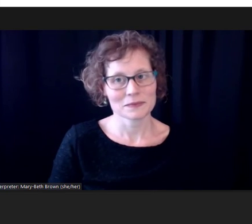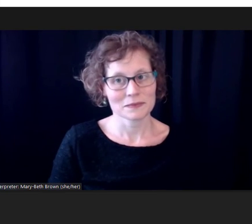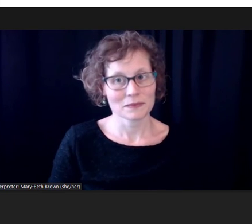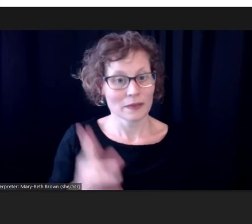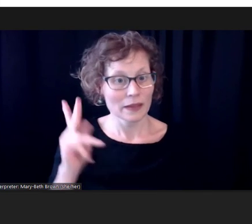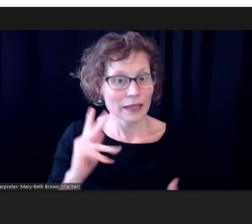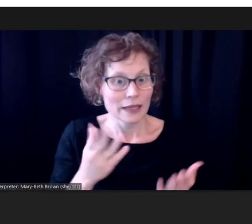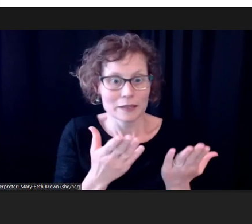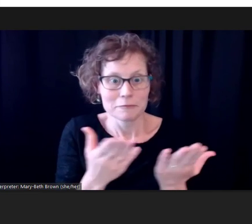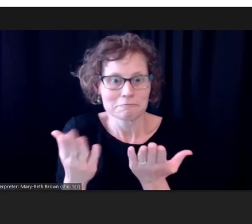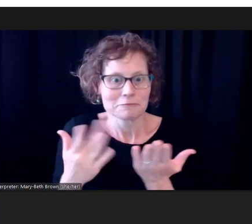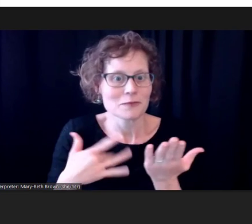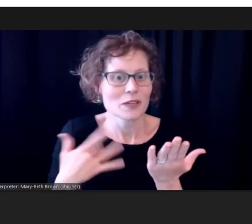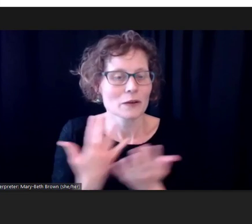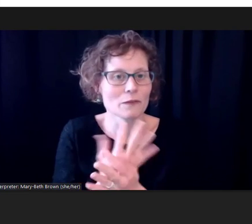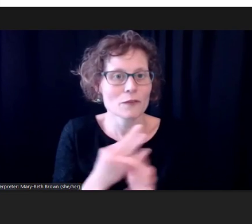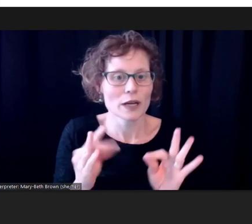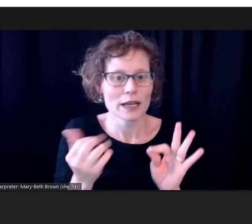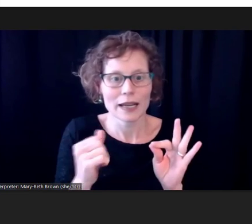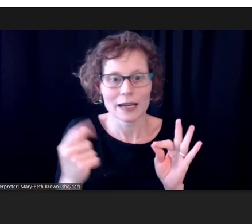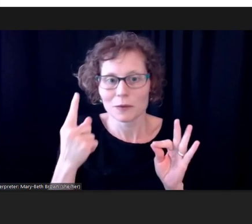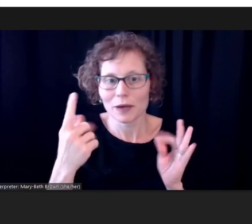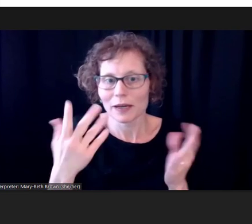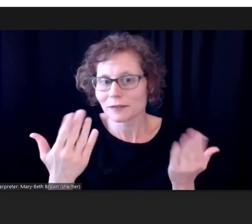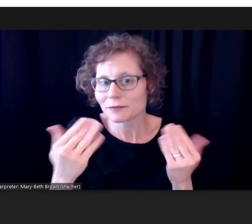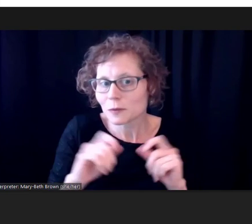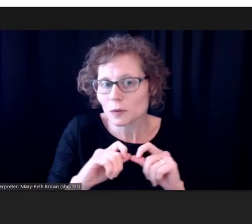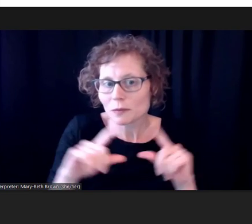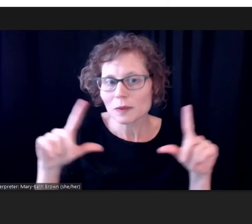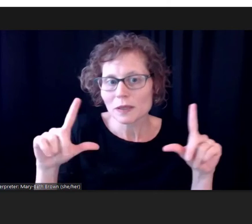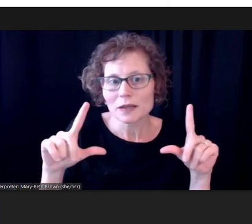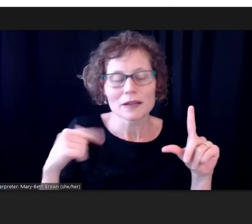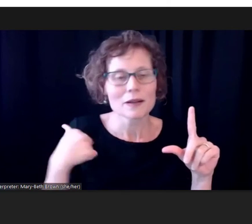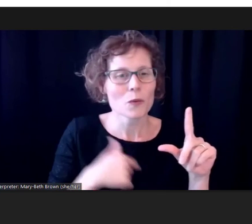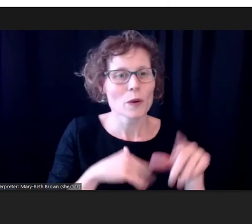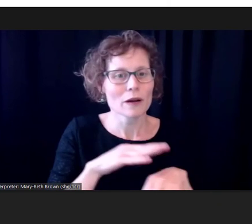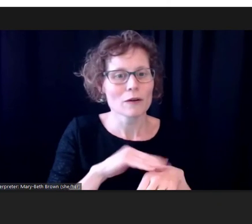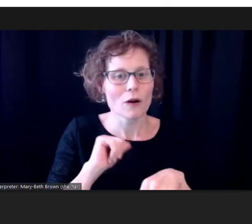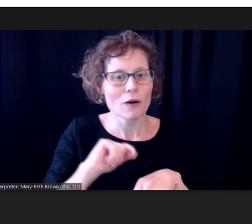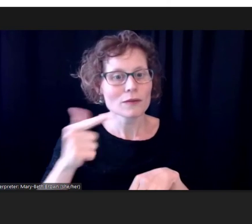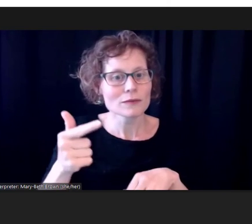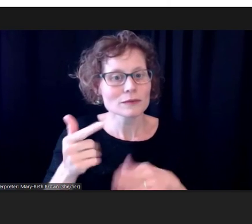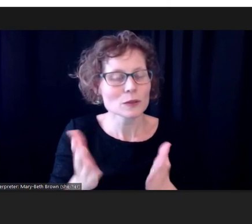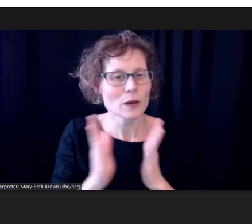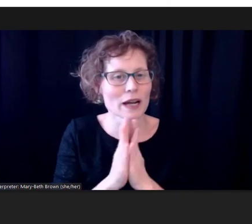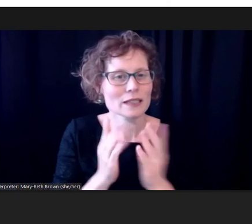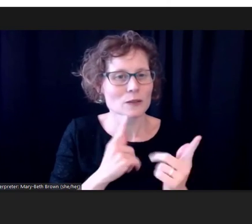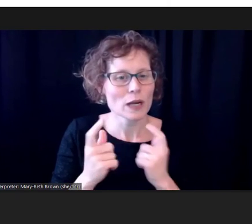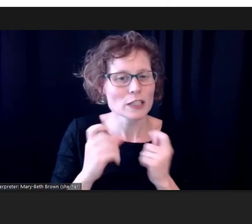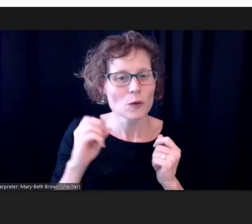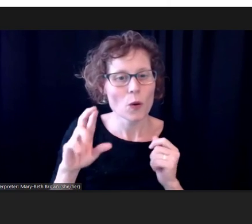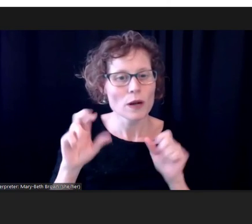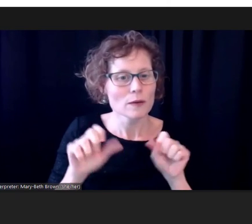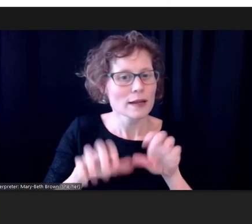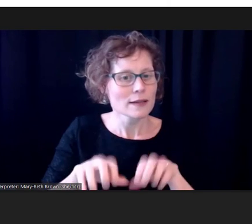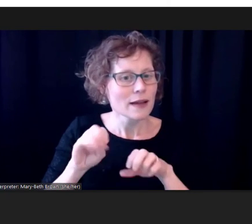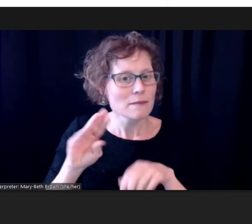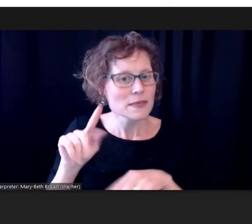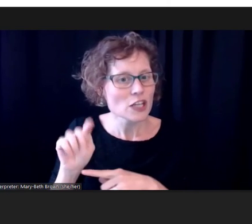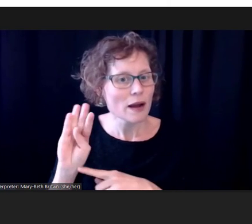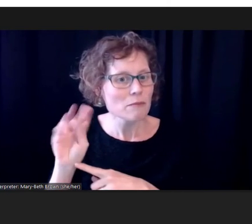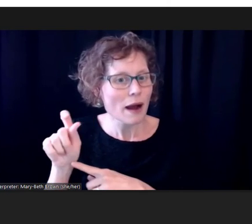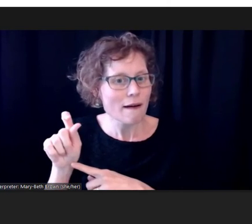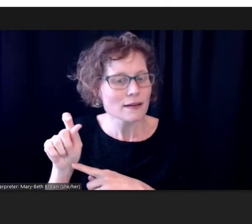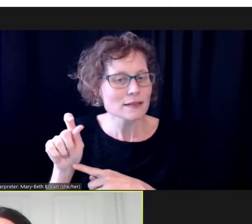Feel free to come on screen and we'll call on you to ask your question, or you can type it in chat and